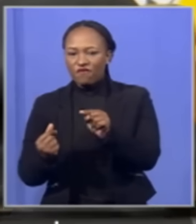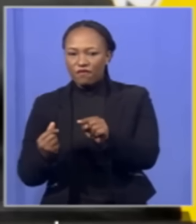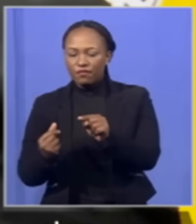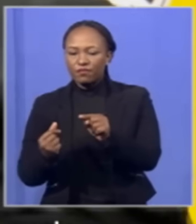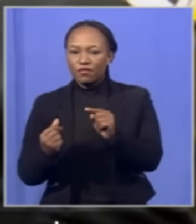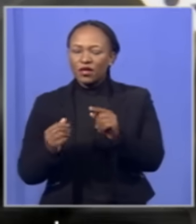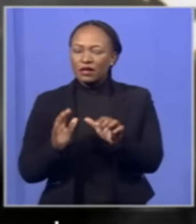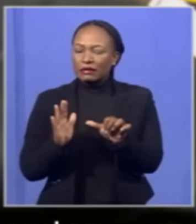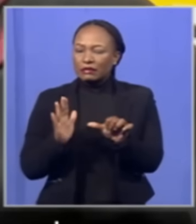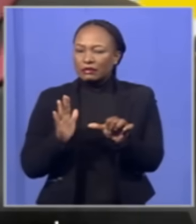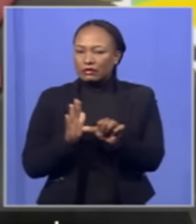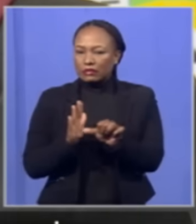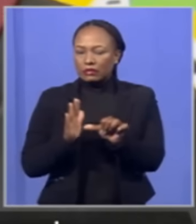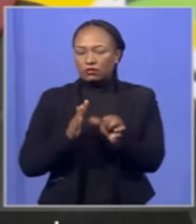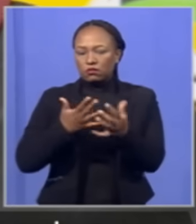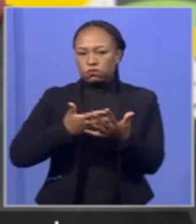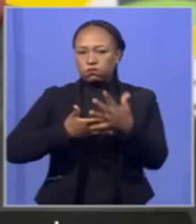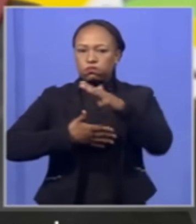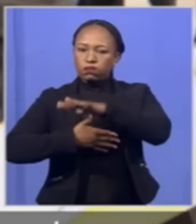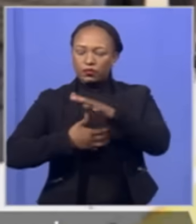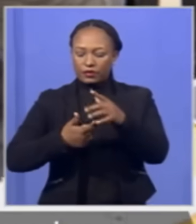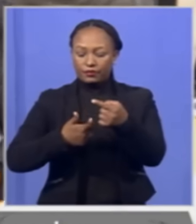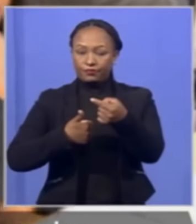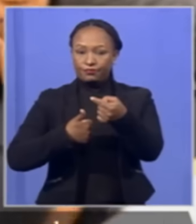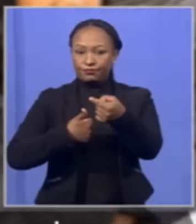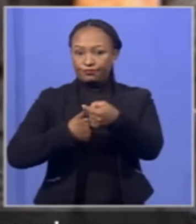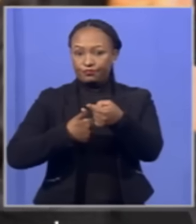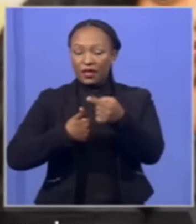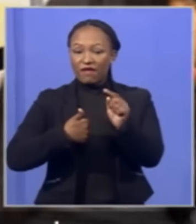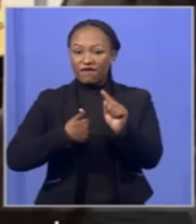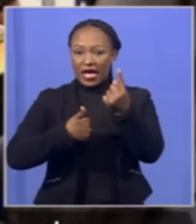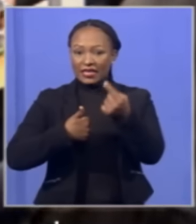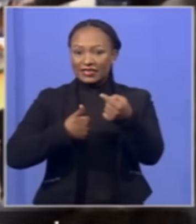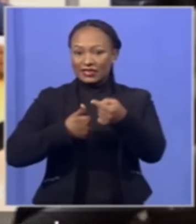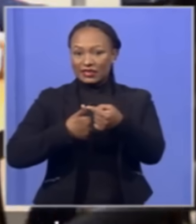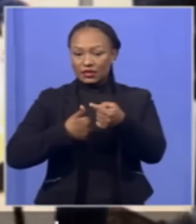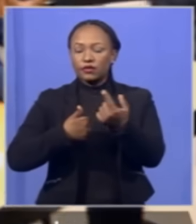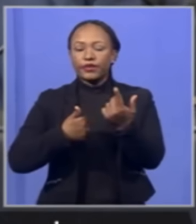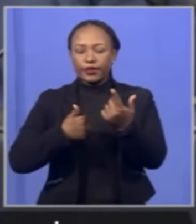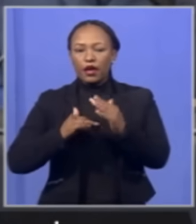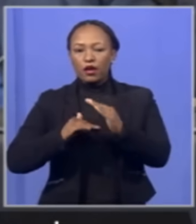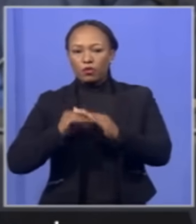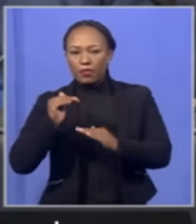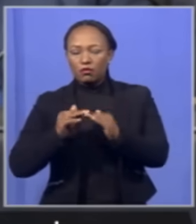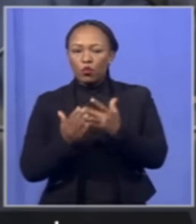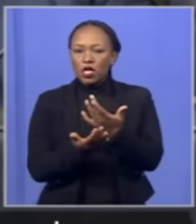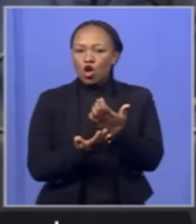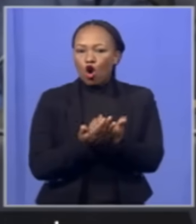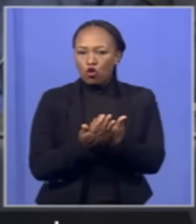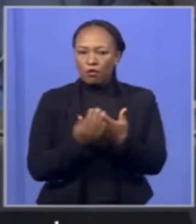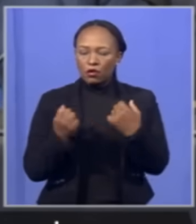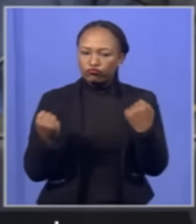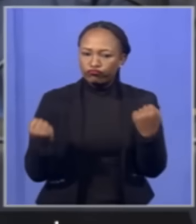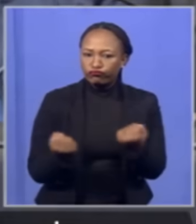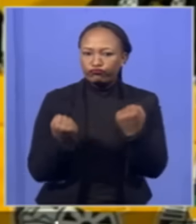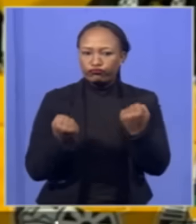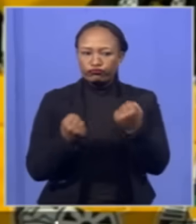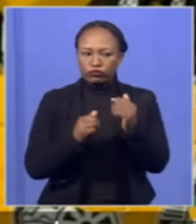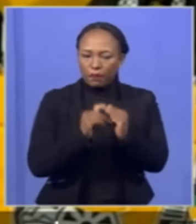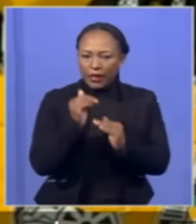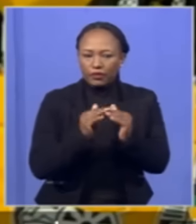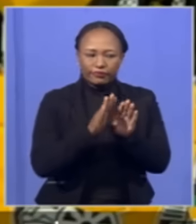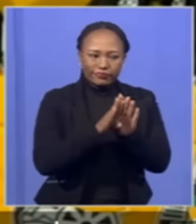include, amongst others, the following. The first is to rebuild the productive economy. The NEC